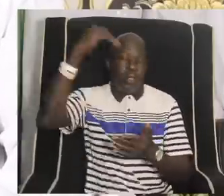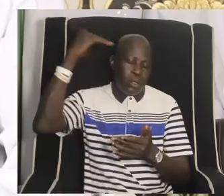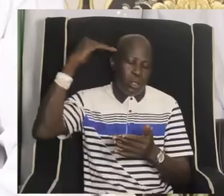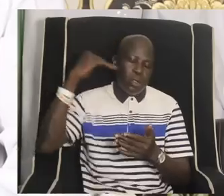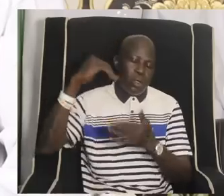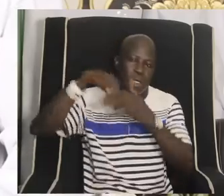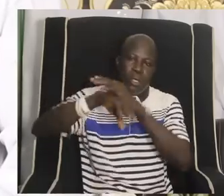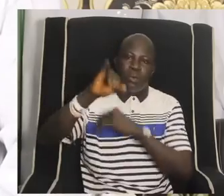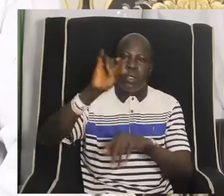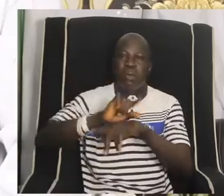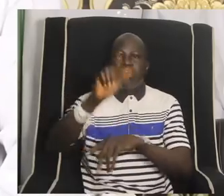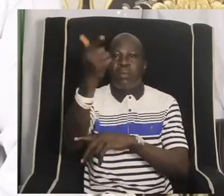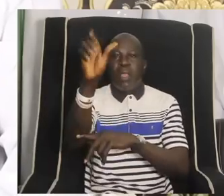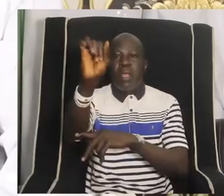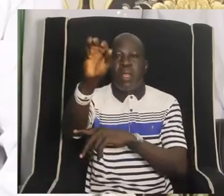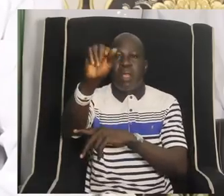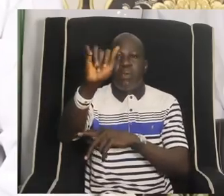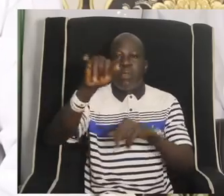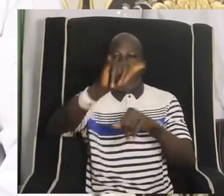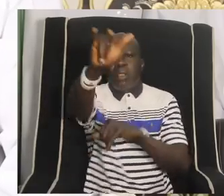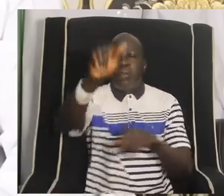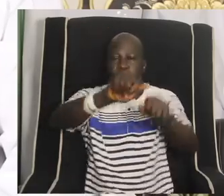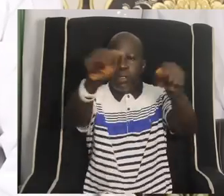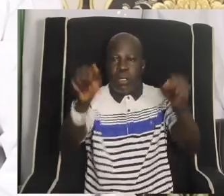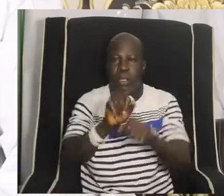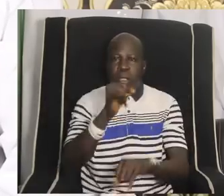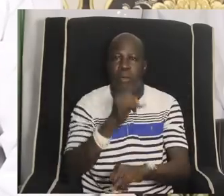name, Baremo Idiobi Airport area. Maybe, but.